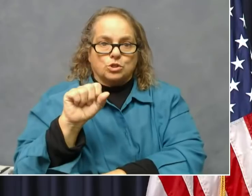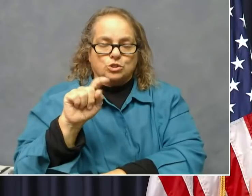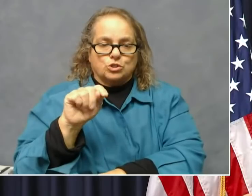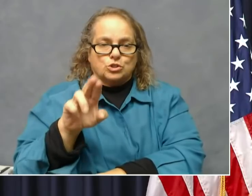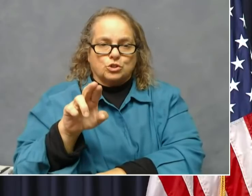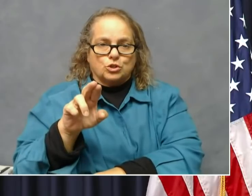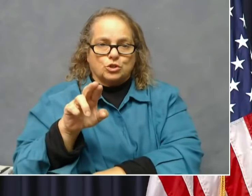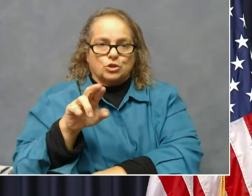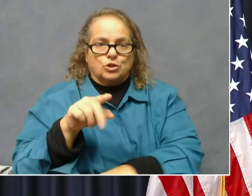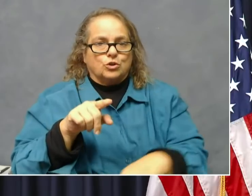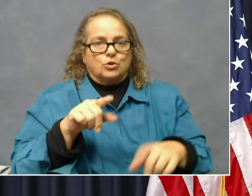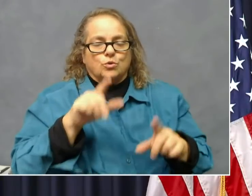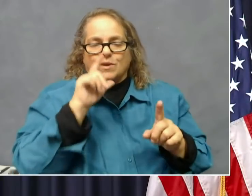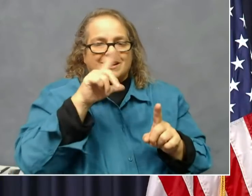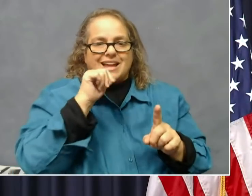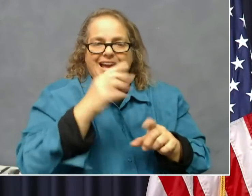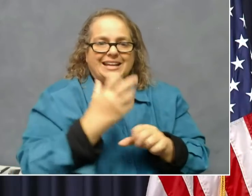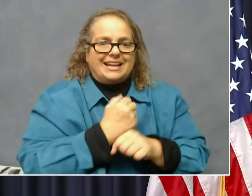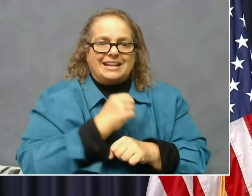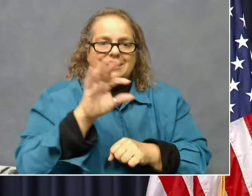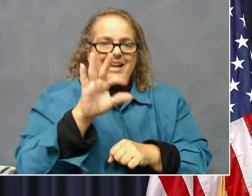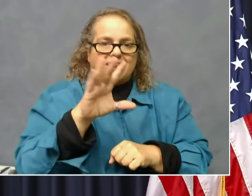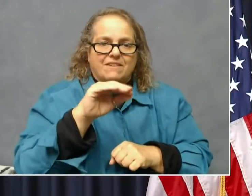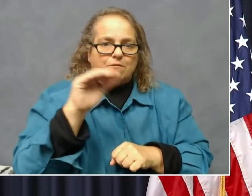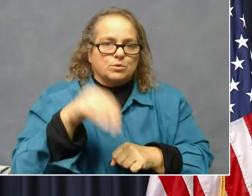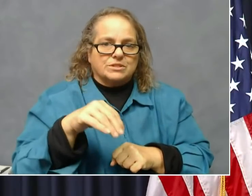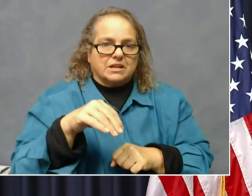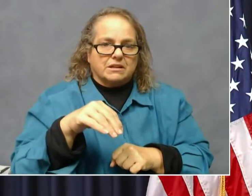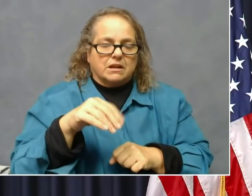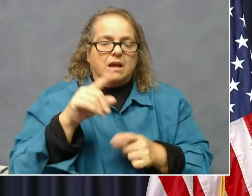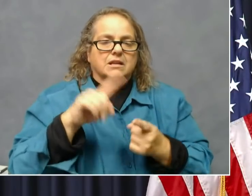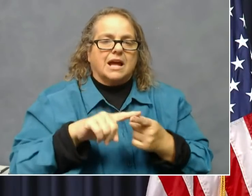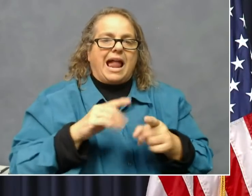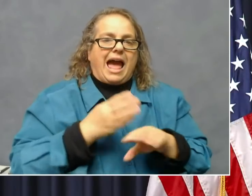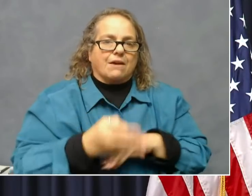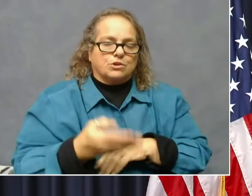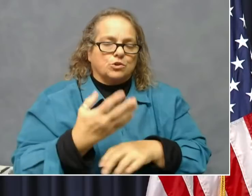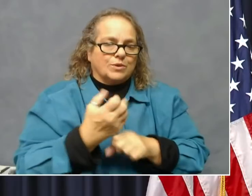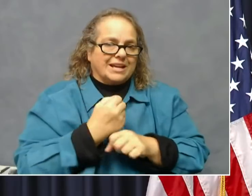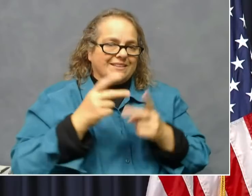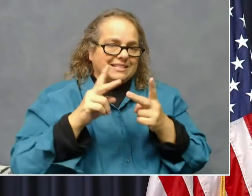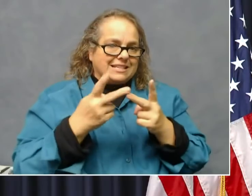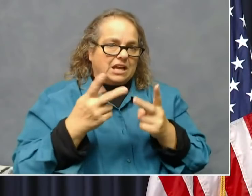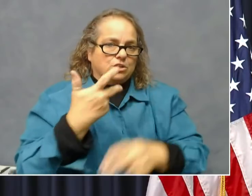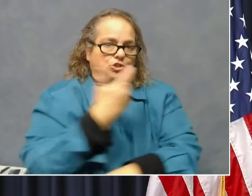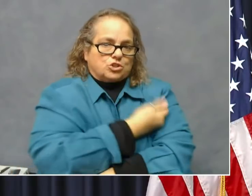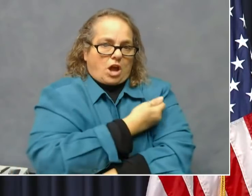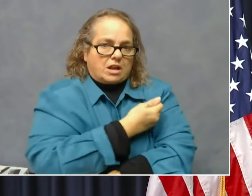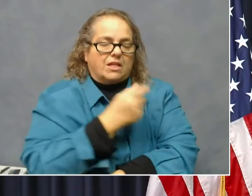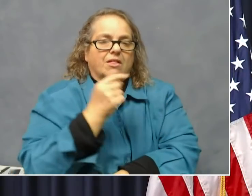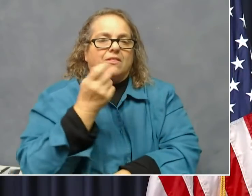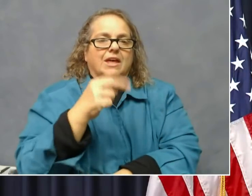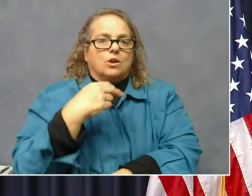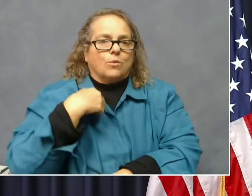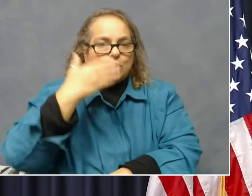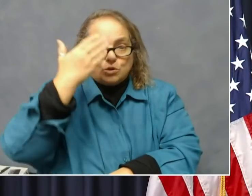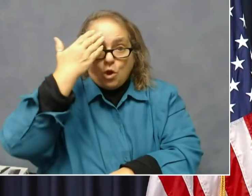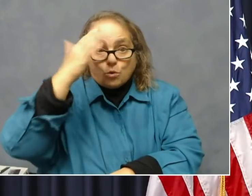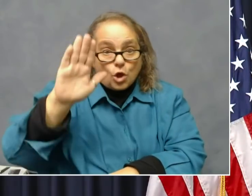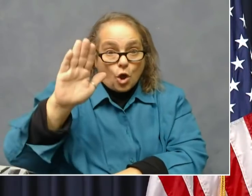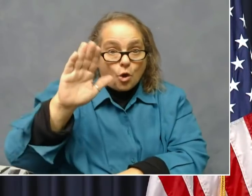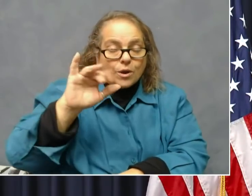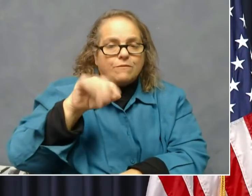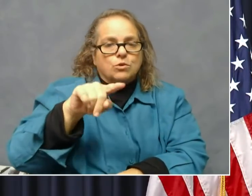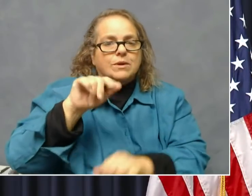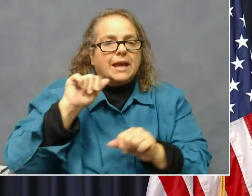95% effectiveness until after the booster. Then we don't know yet whether you can spread the virus.